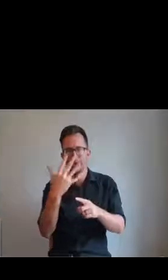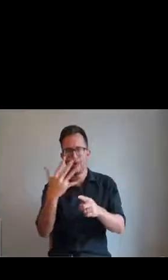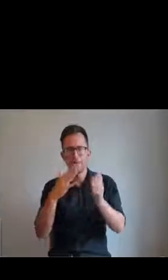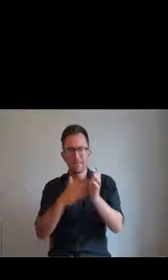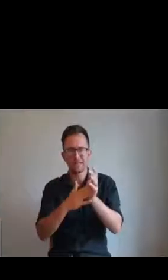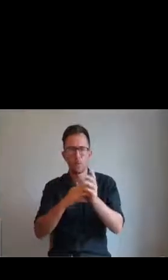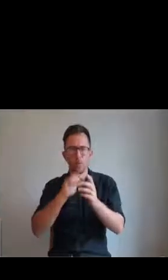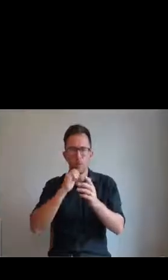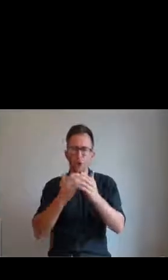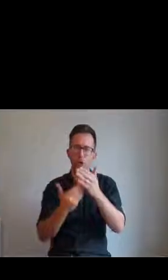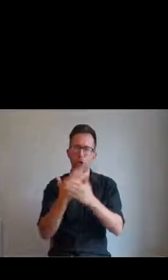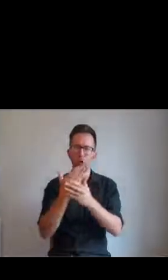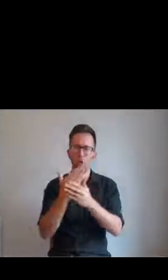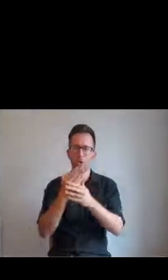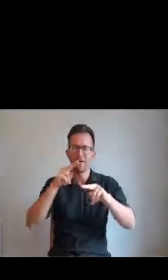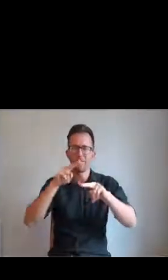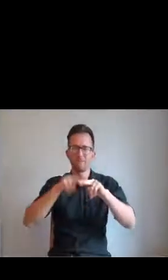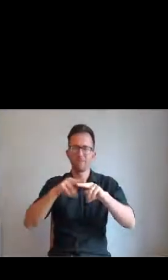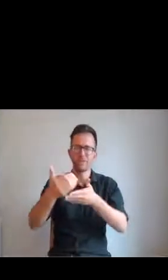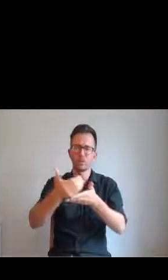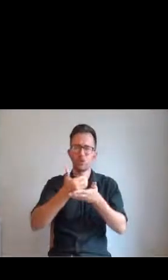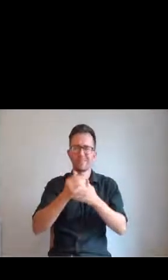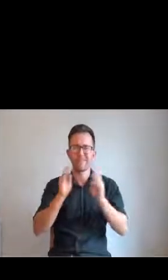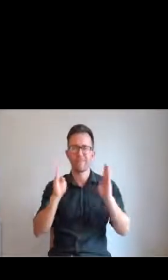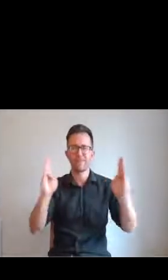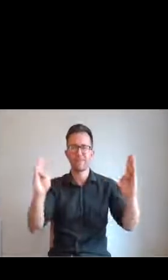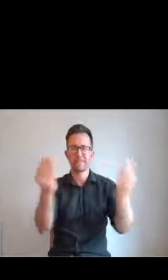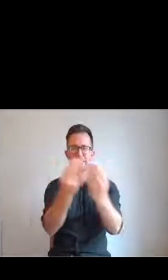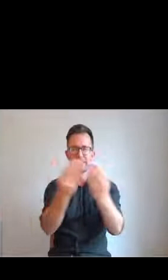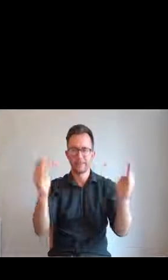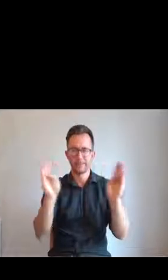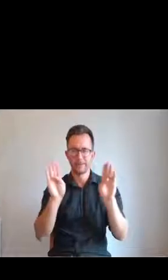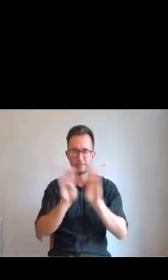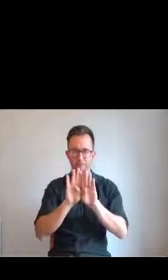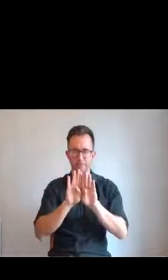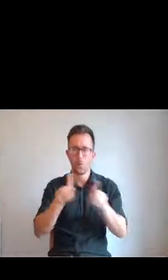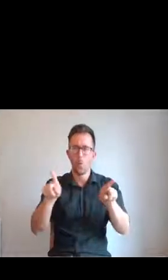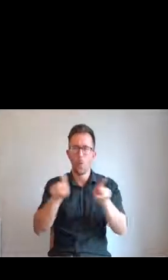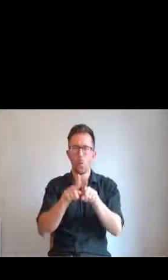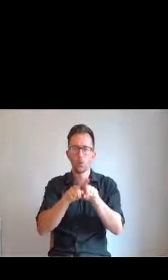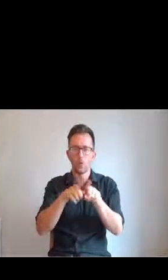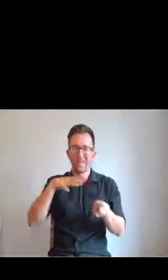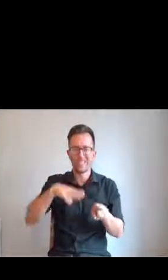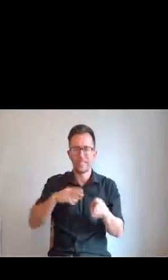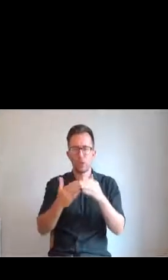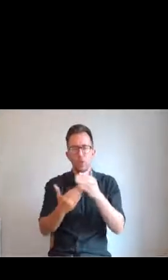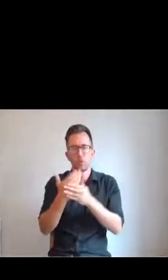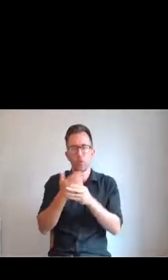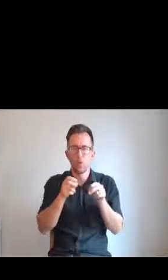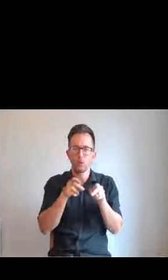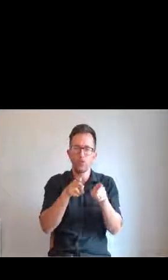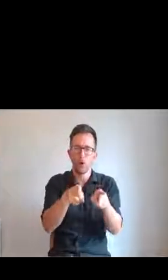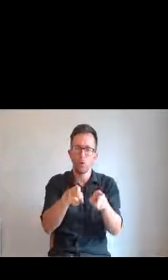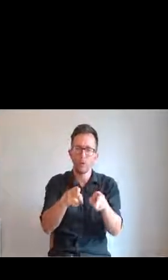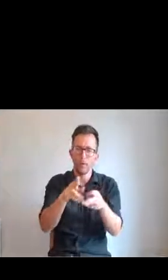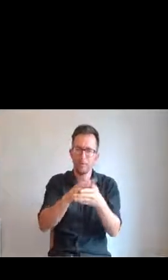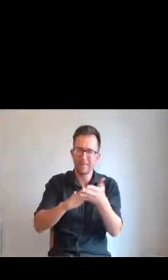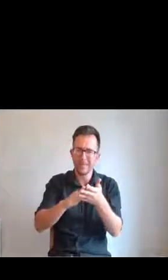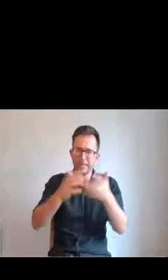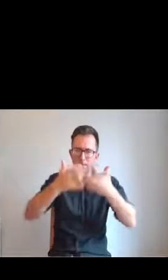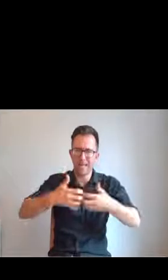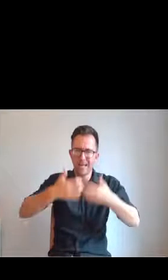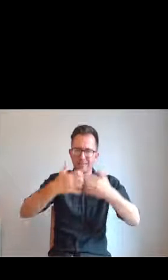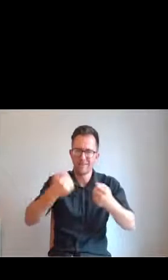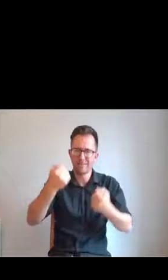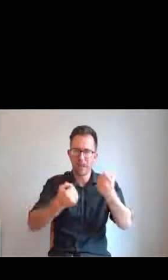security reasons. Access for future maintenance would also be required off Stanford Road. Some land outside the development